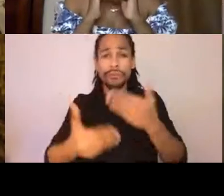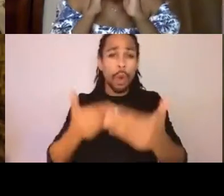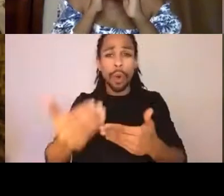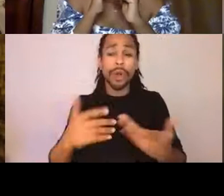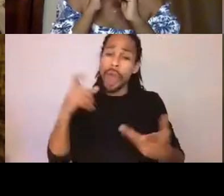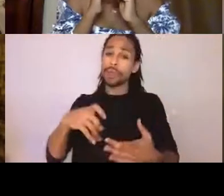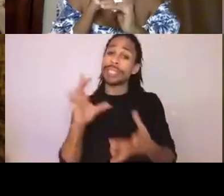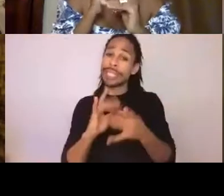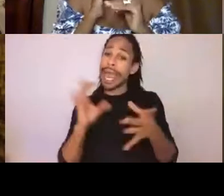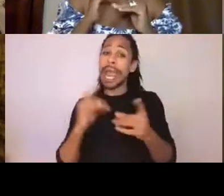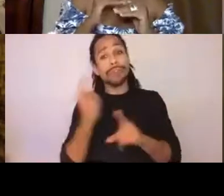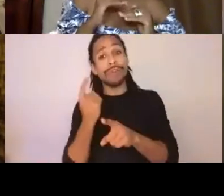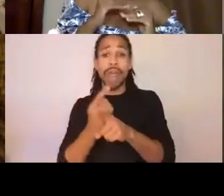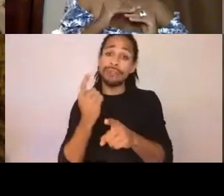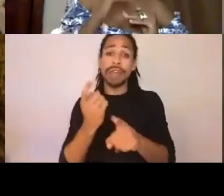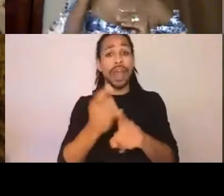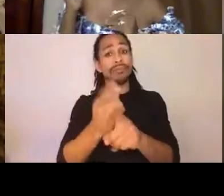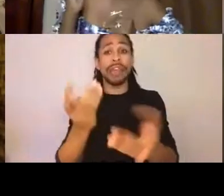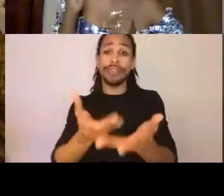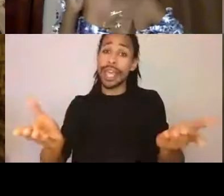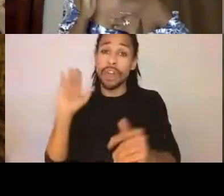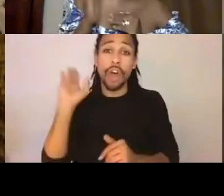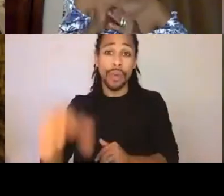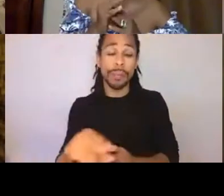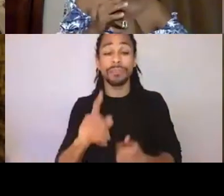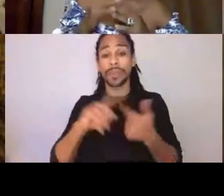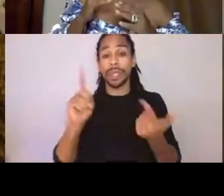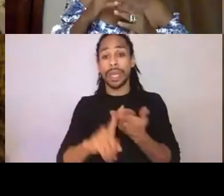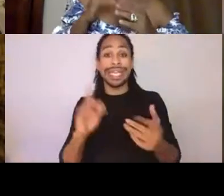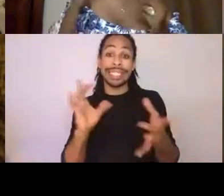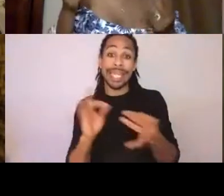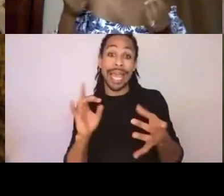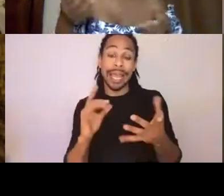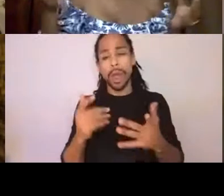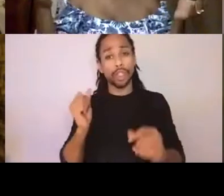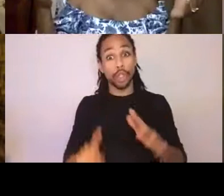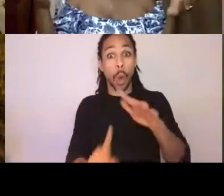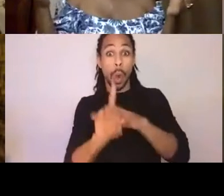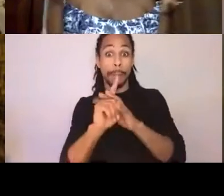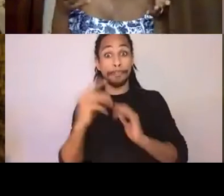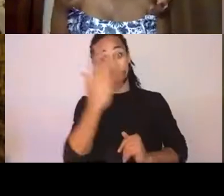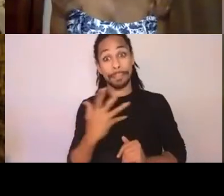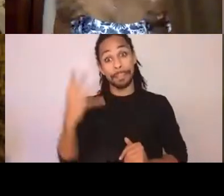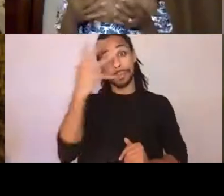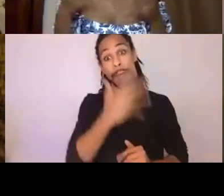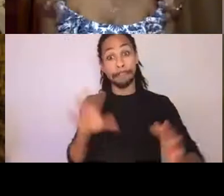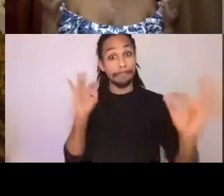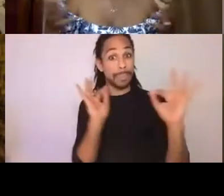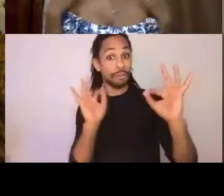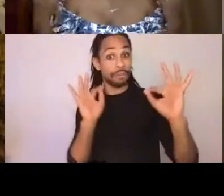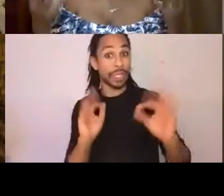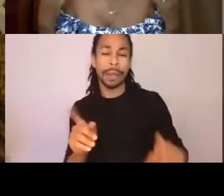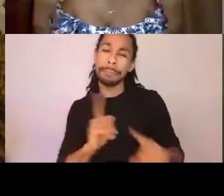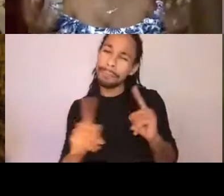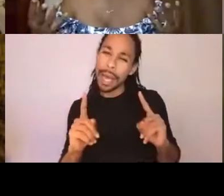know, dress the right way, show up in a certain kind of way. And that, I think, to the heart of what this